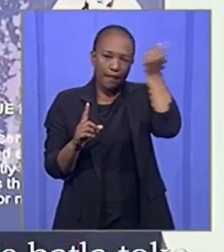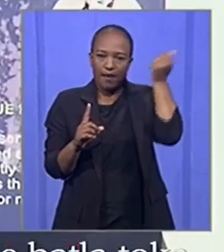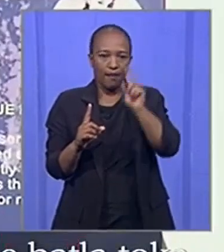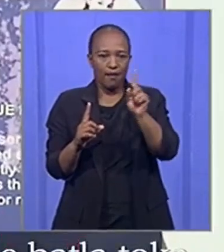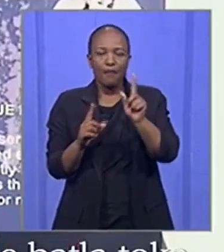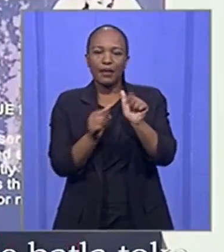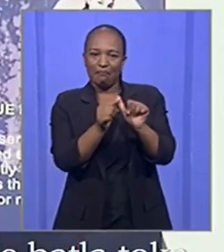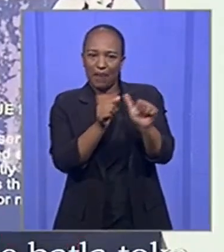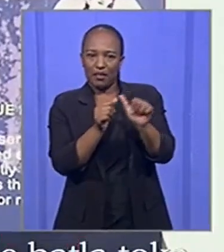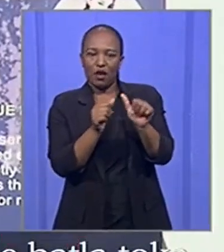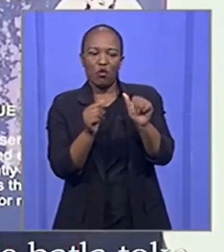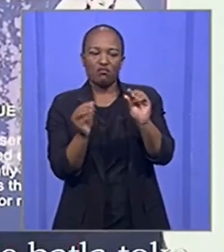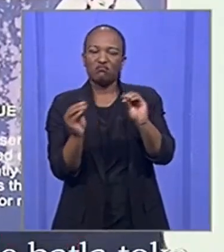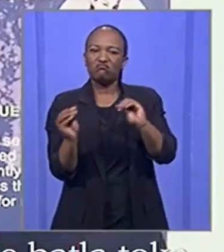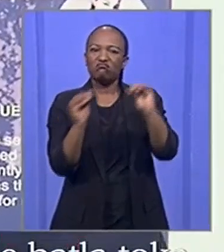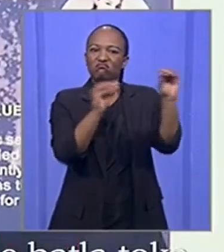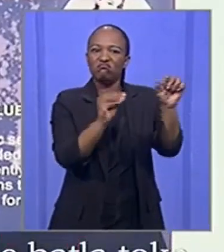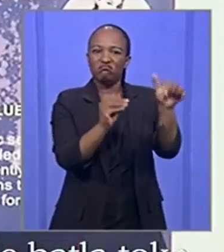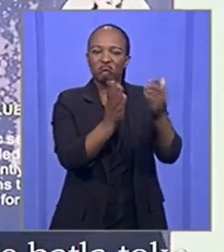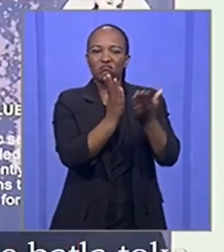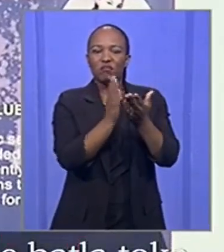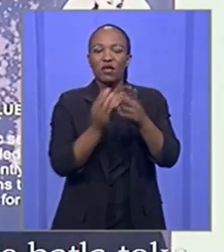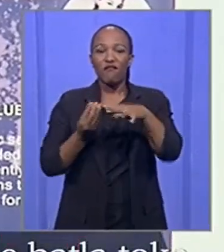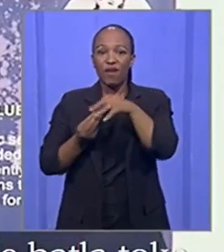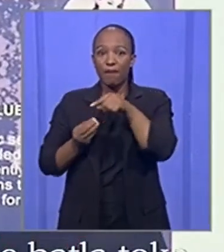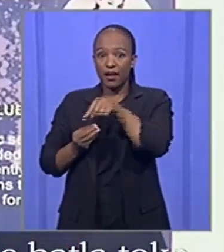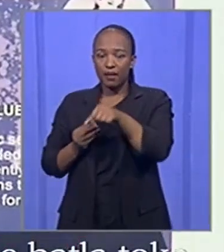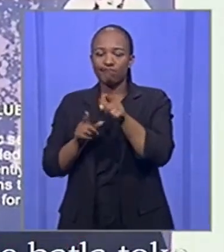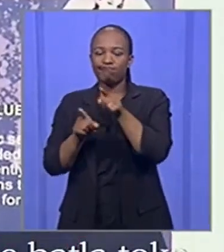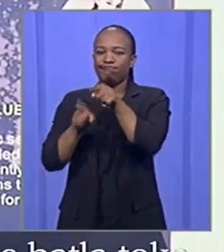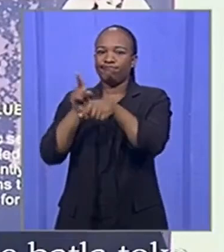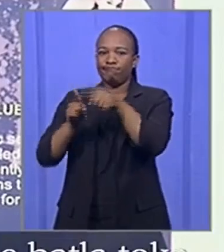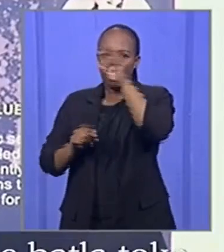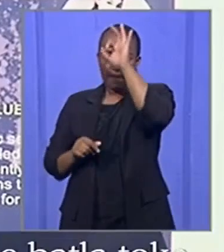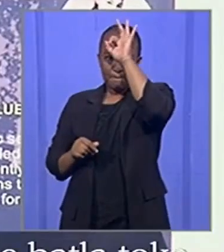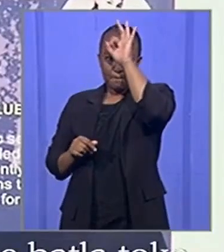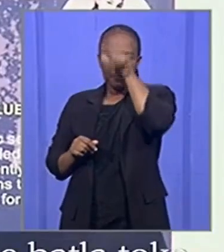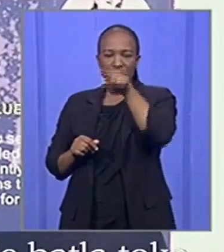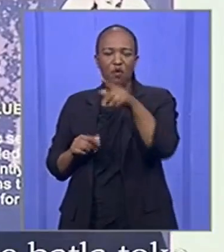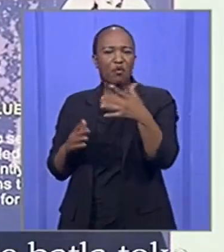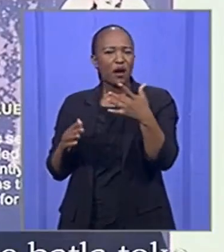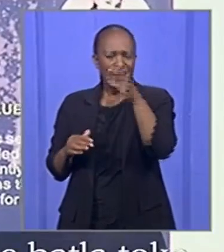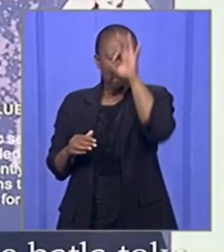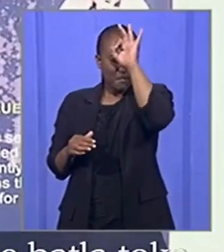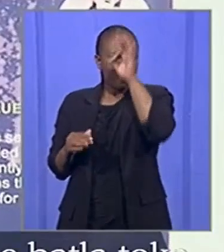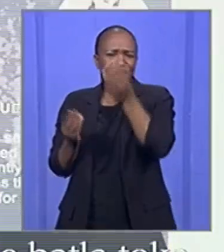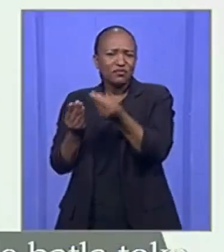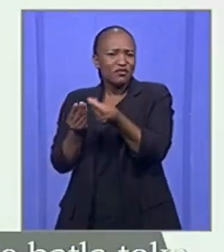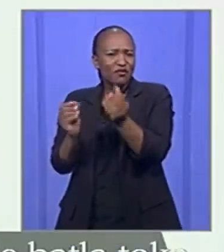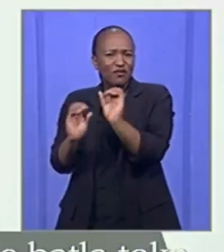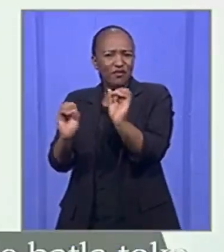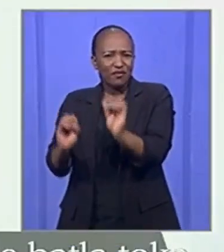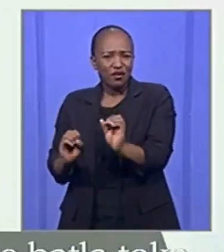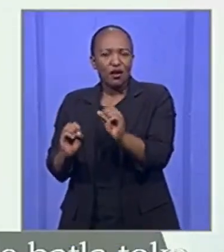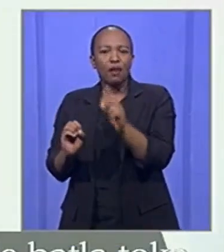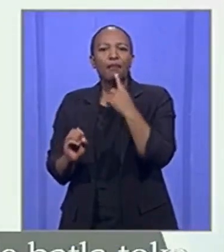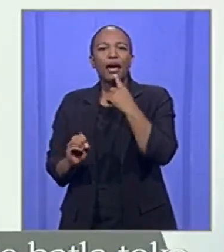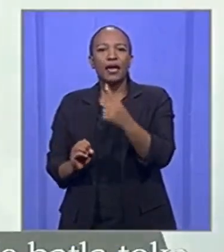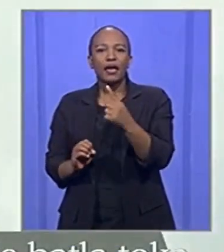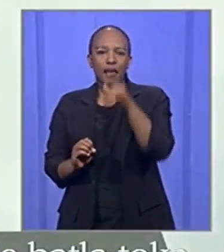Ba lelapa ba pega mapodisi molato ka mokgwa o ba tshwereng kgetsi eno ka teng. ba re setlhopha sa mapodisi a le 10